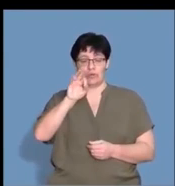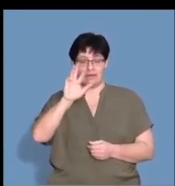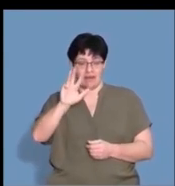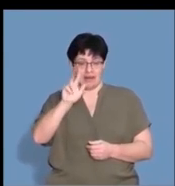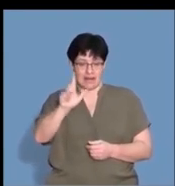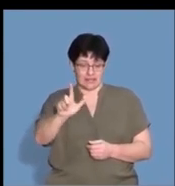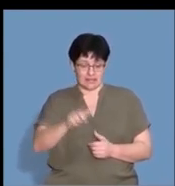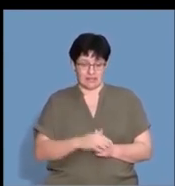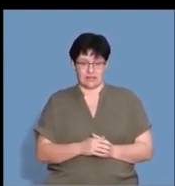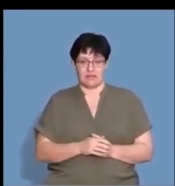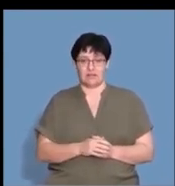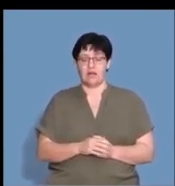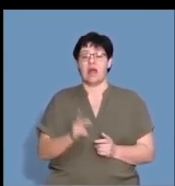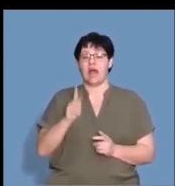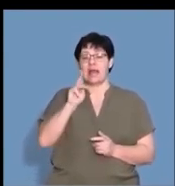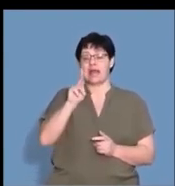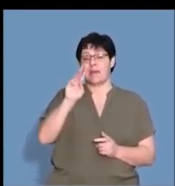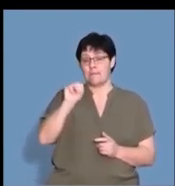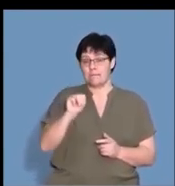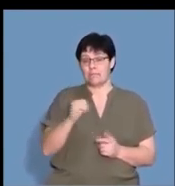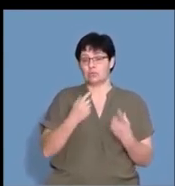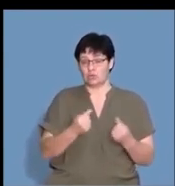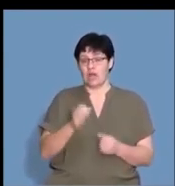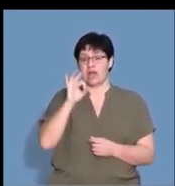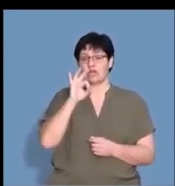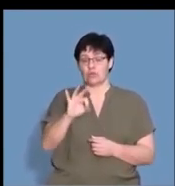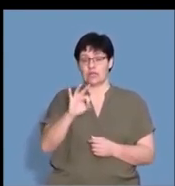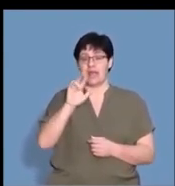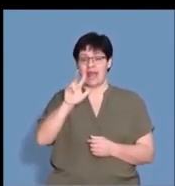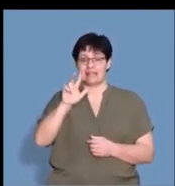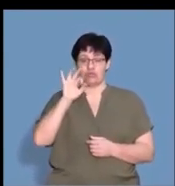28,239 litres, and our kilometres that we did was